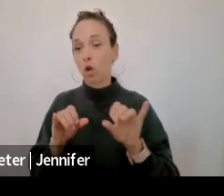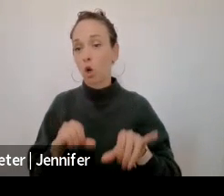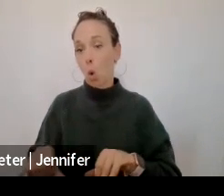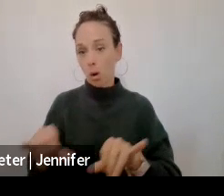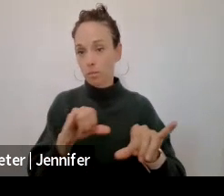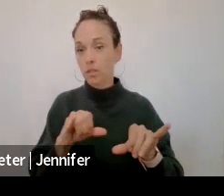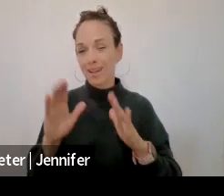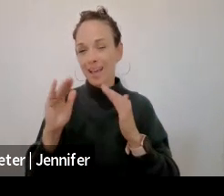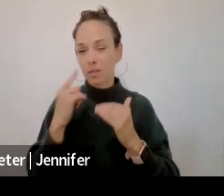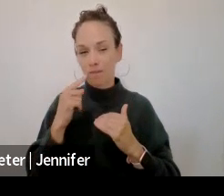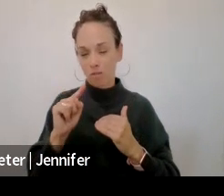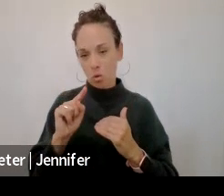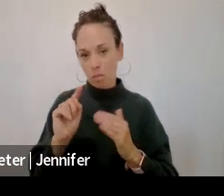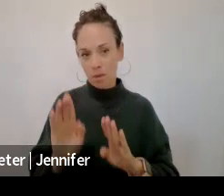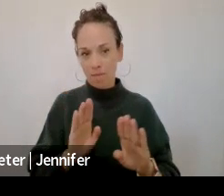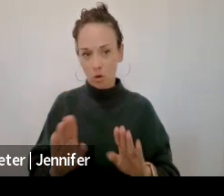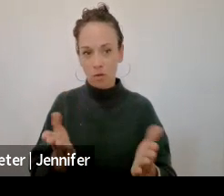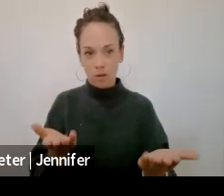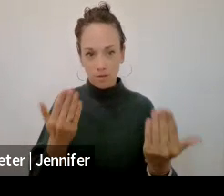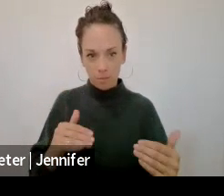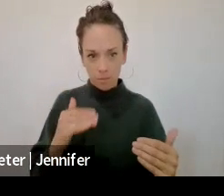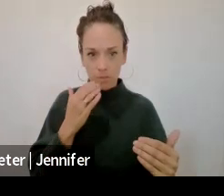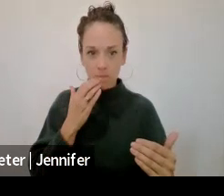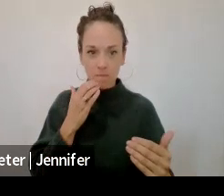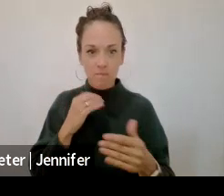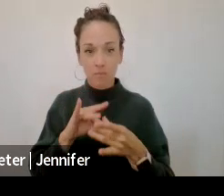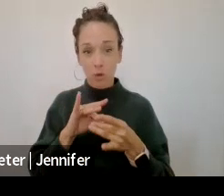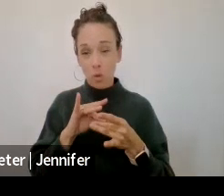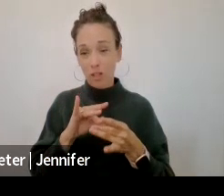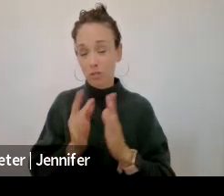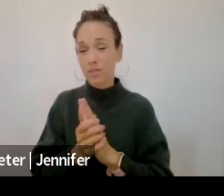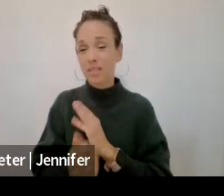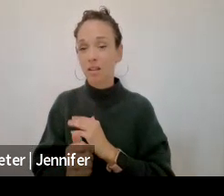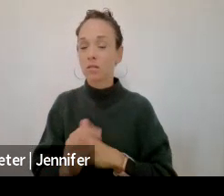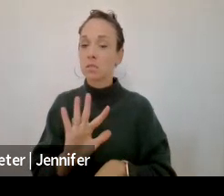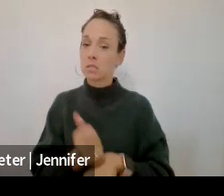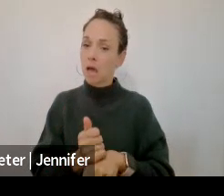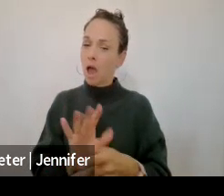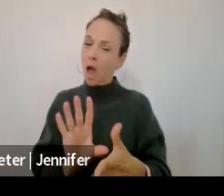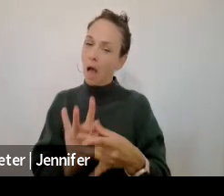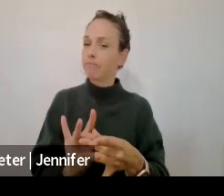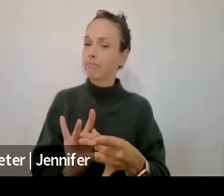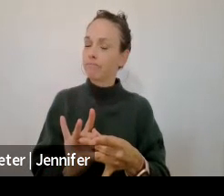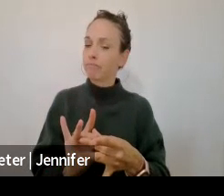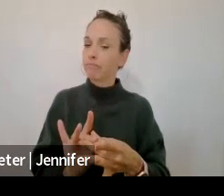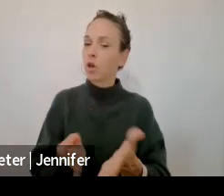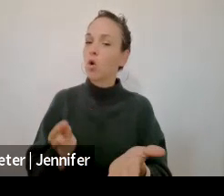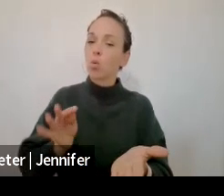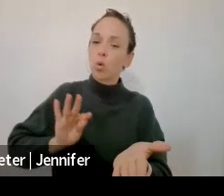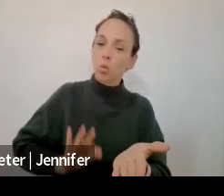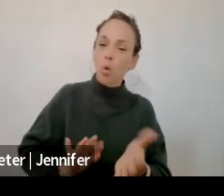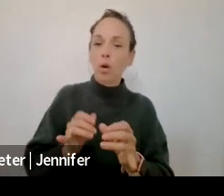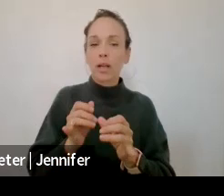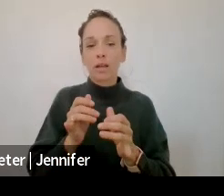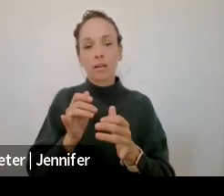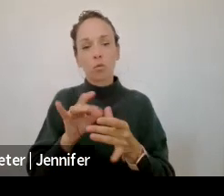And relationship skills is the ability to establish and maintain healthy and rewarding relationships with diverse individuals and